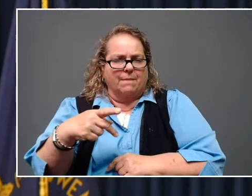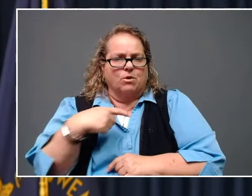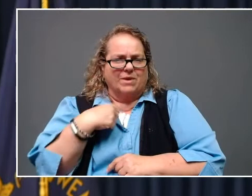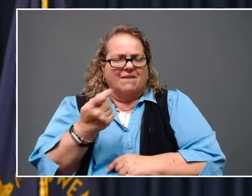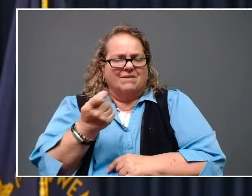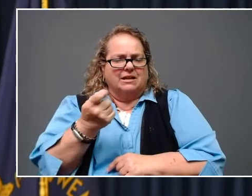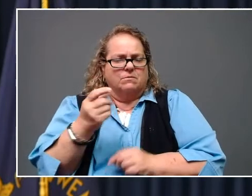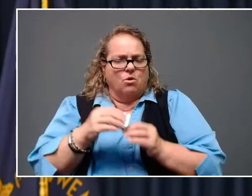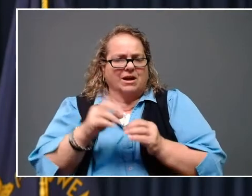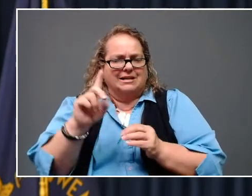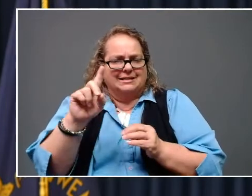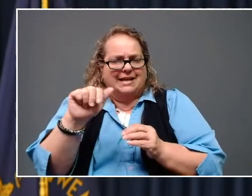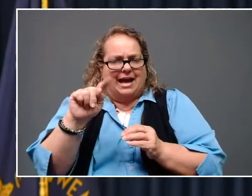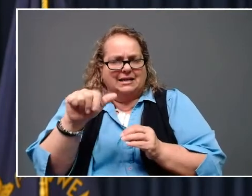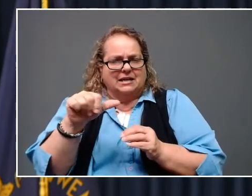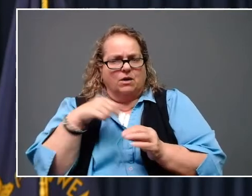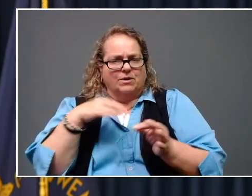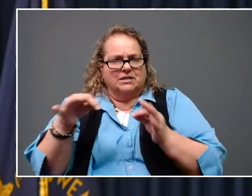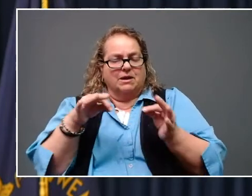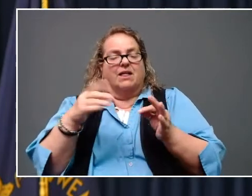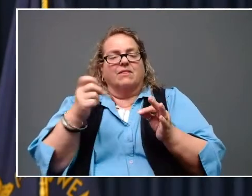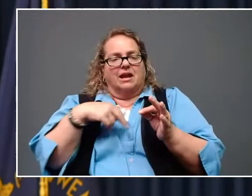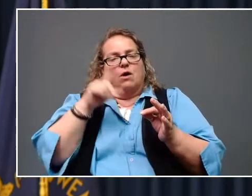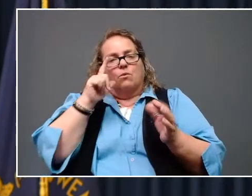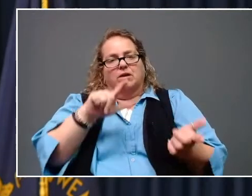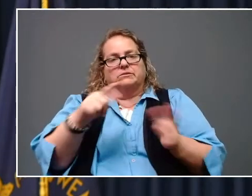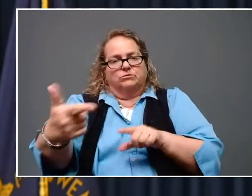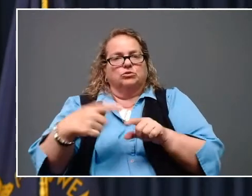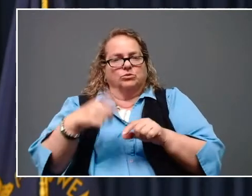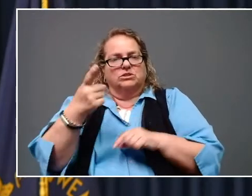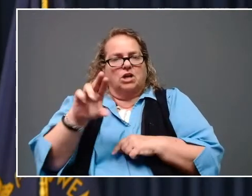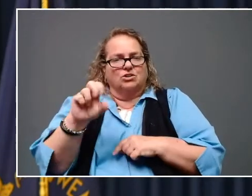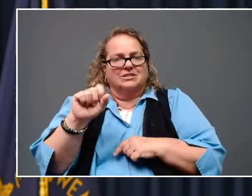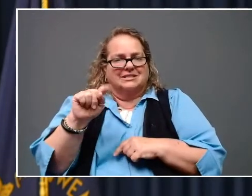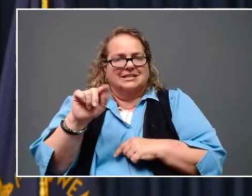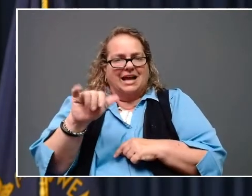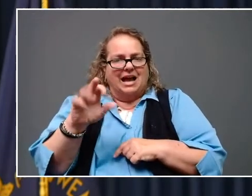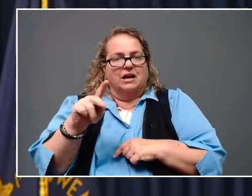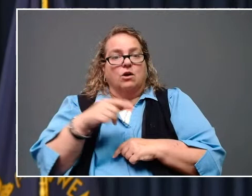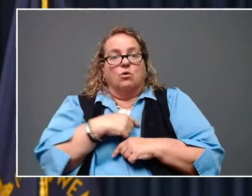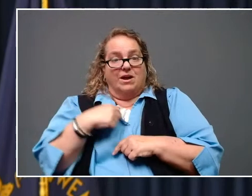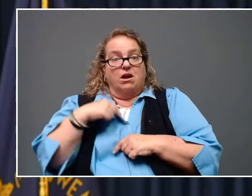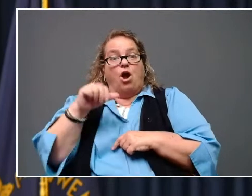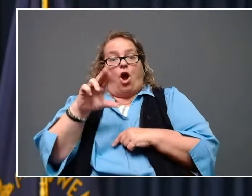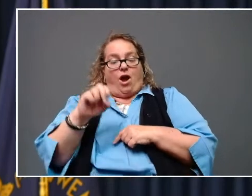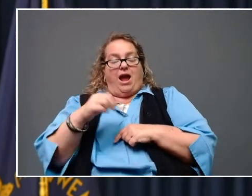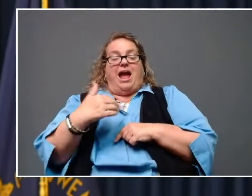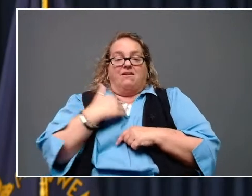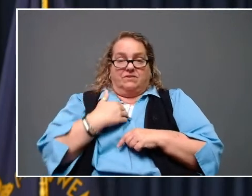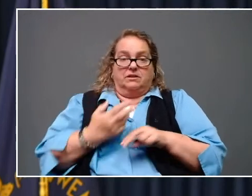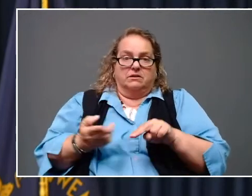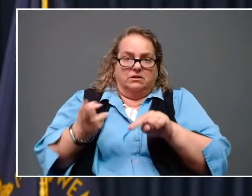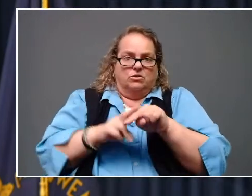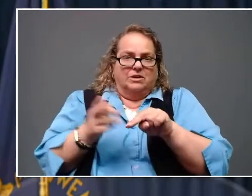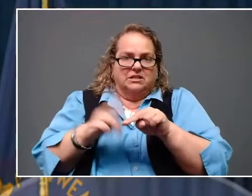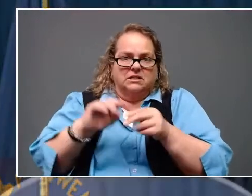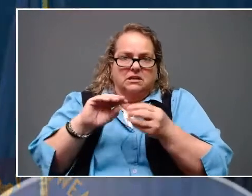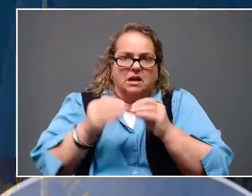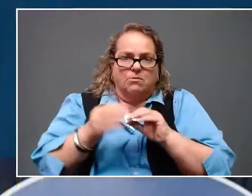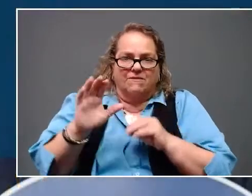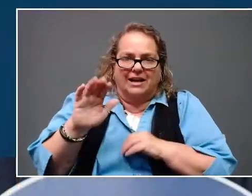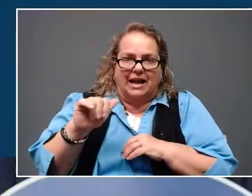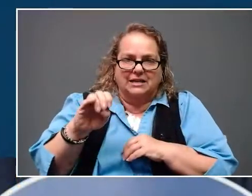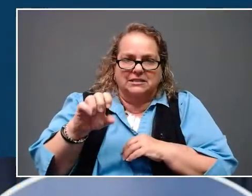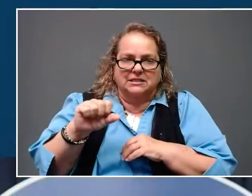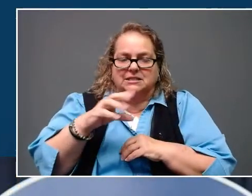turn it over to Dr. Stack that show we are having escalated cases and spread. I think we all